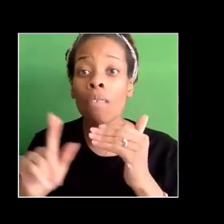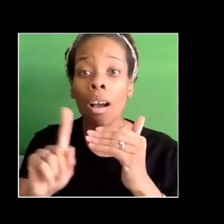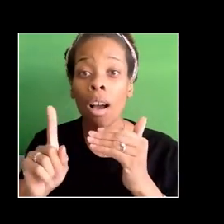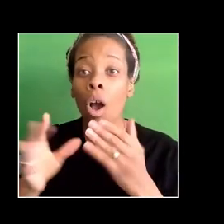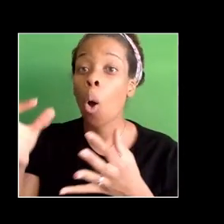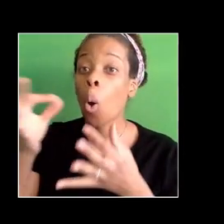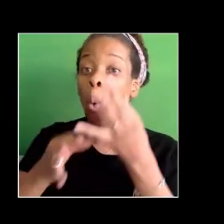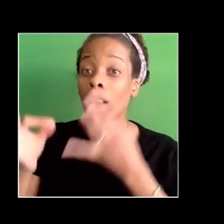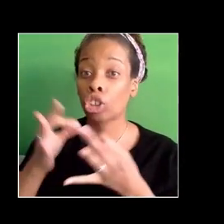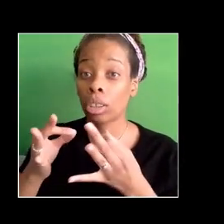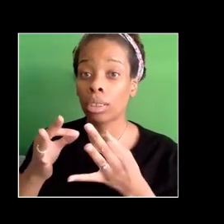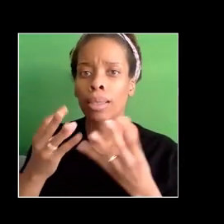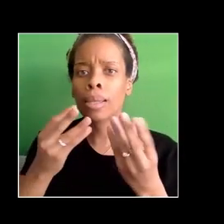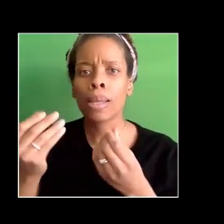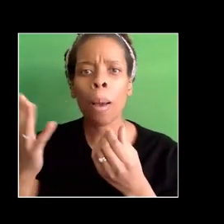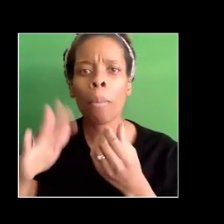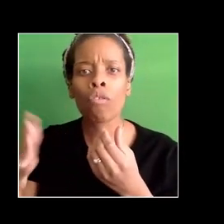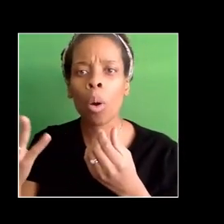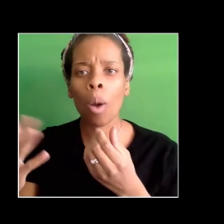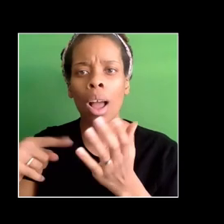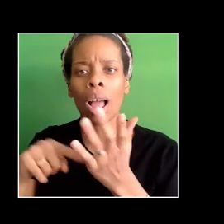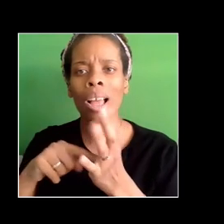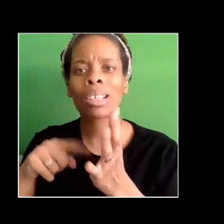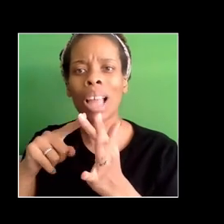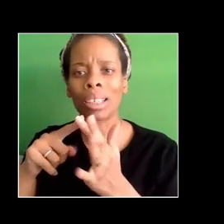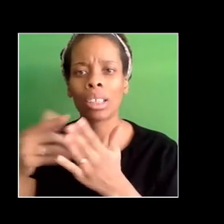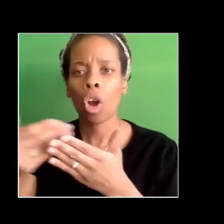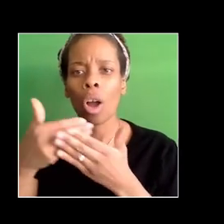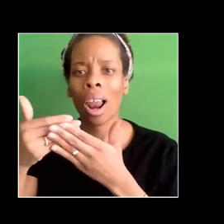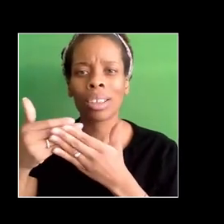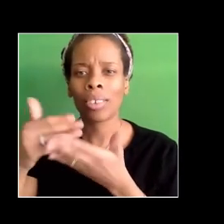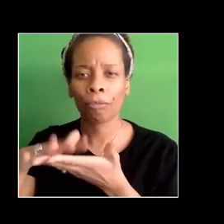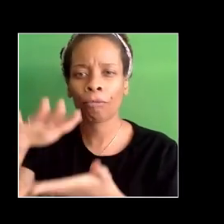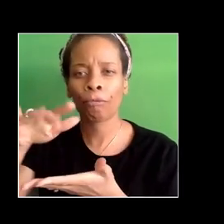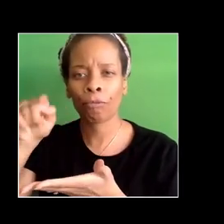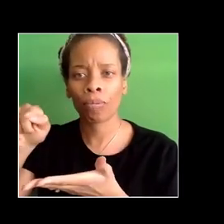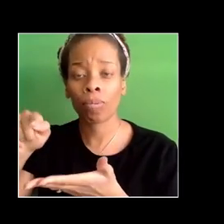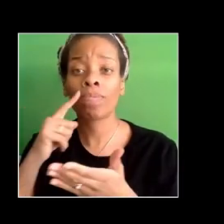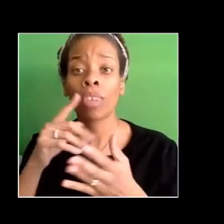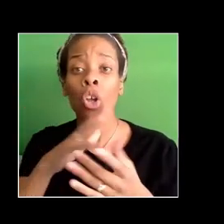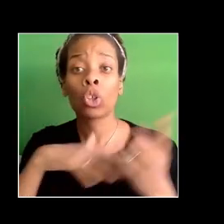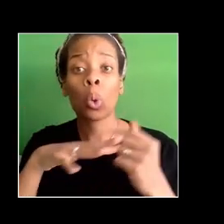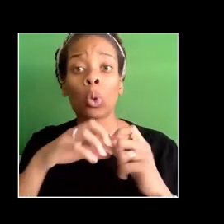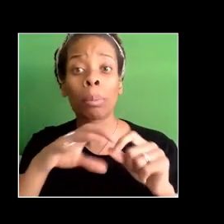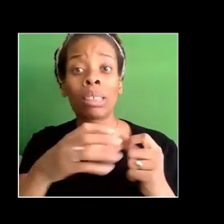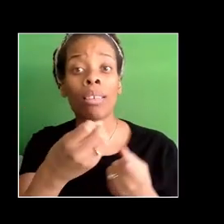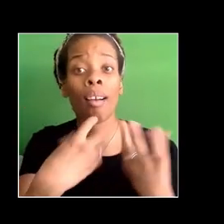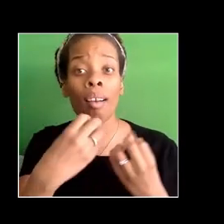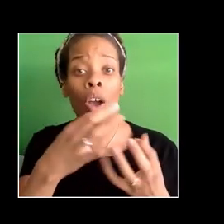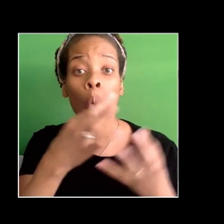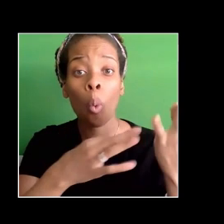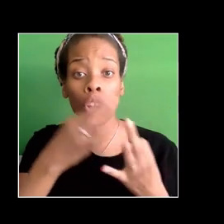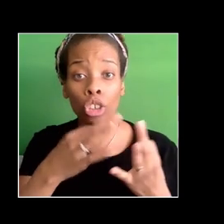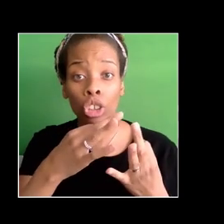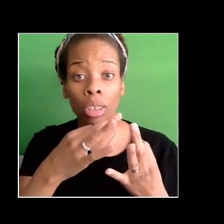Tate Collective producers, our social media visitors, and some of which will be generated by people